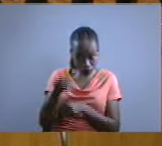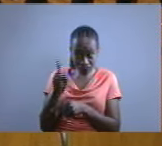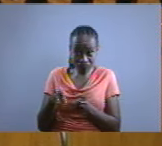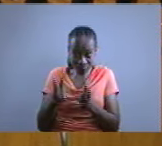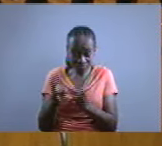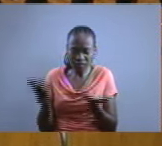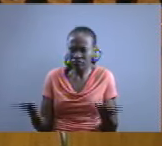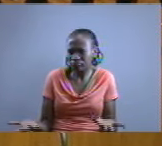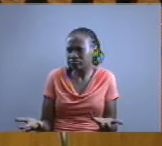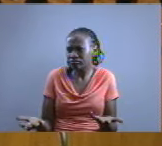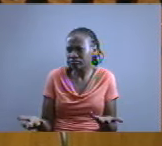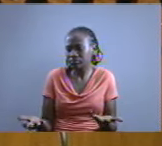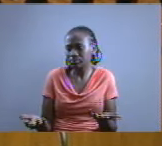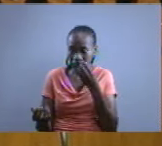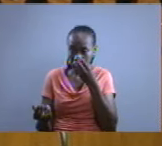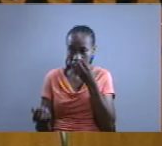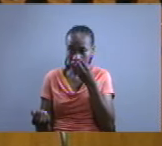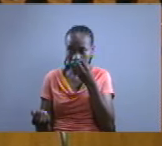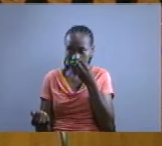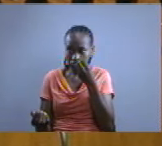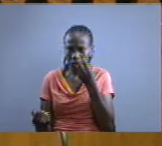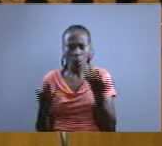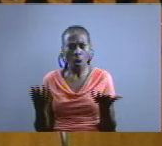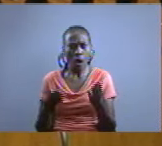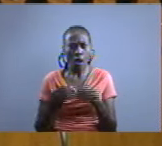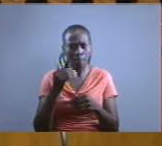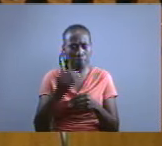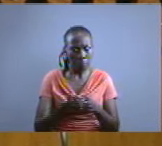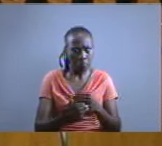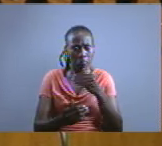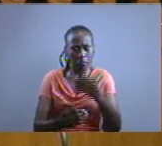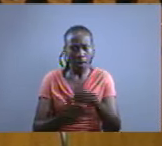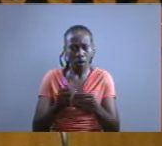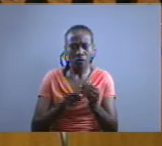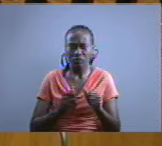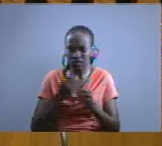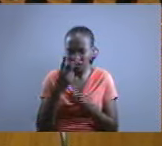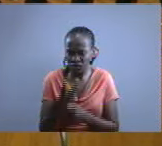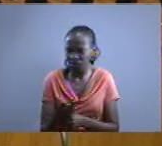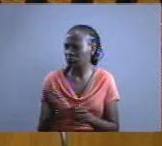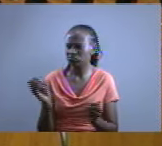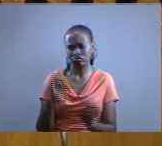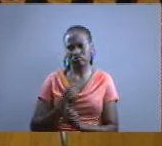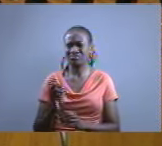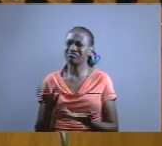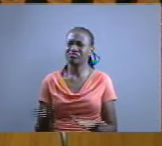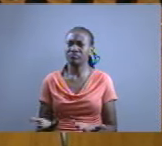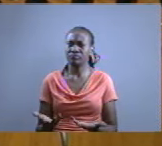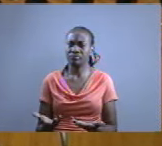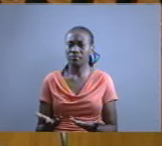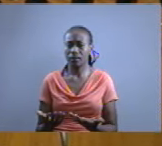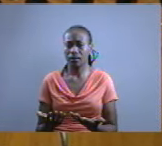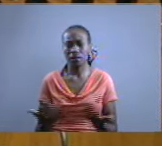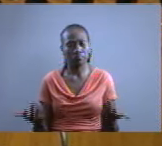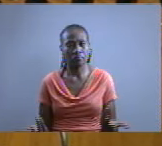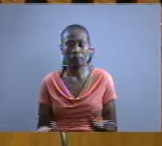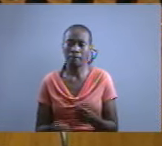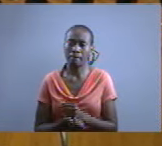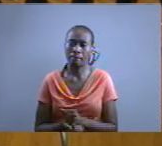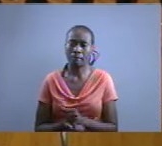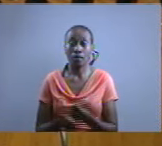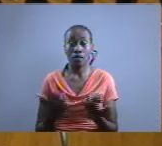then why are not seeing progress on this front? Is overwhelming.